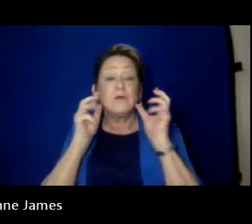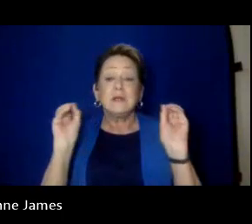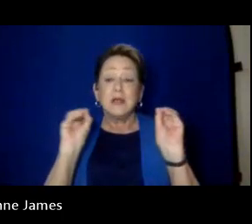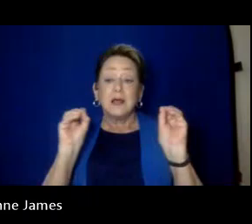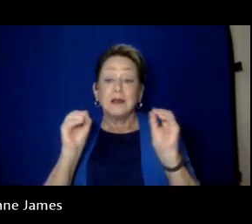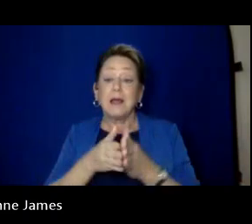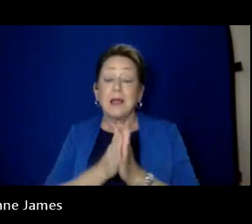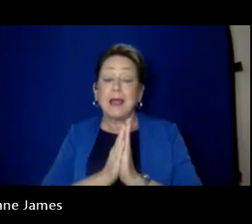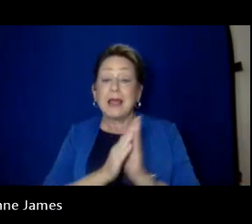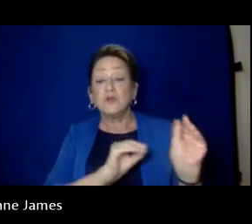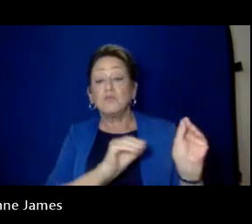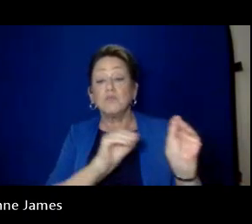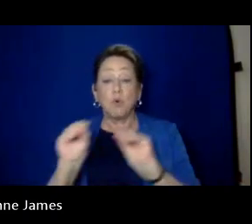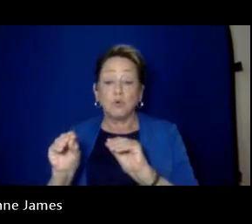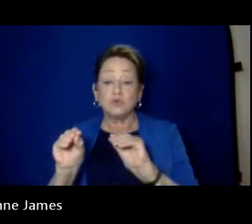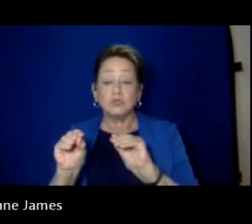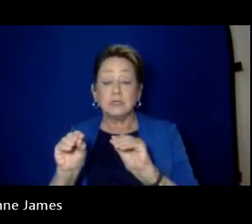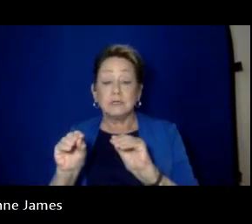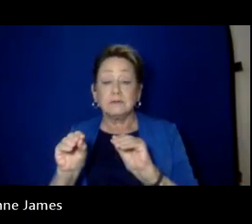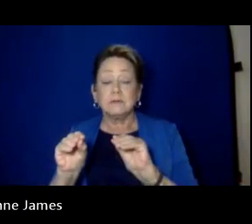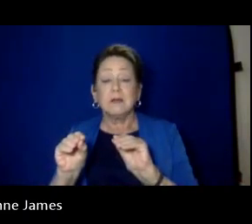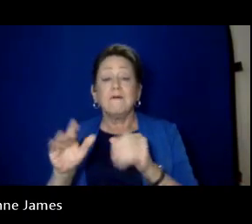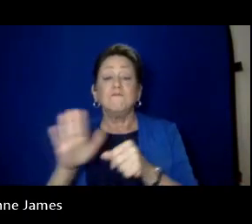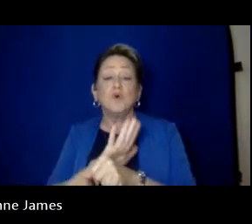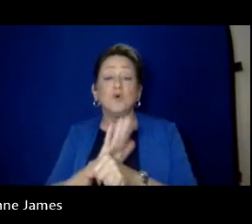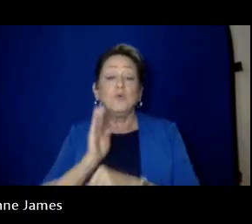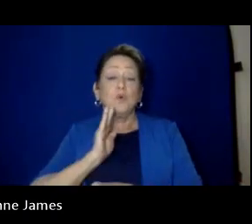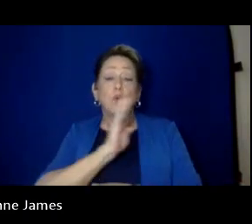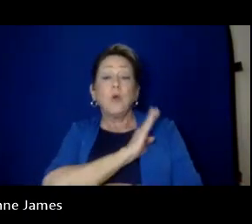Hearing none, I ask for a motion to move this to the full board.